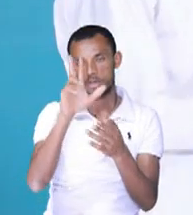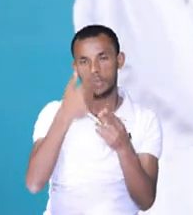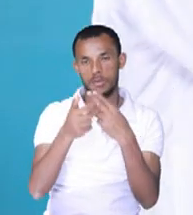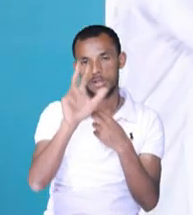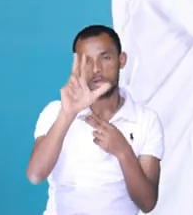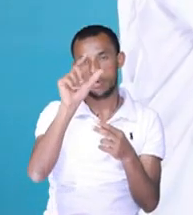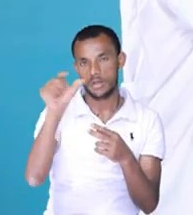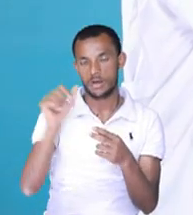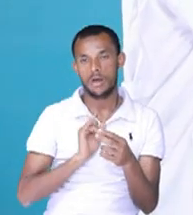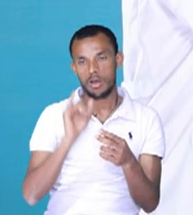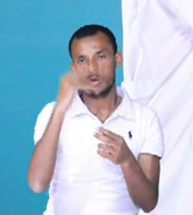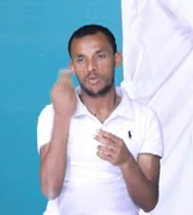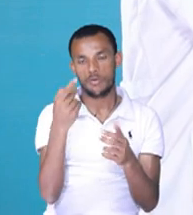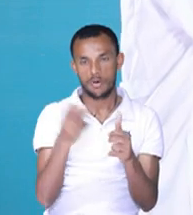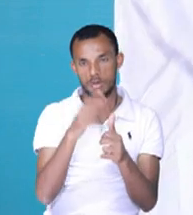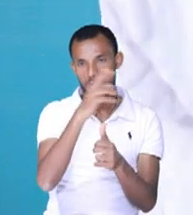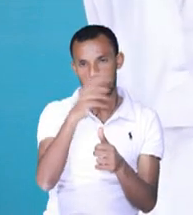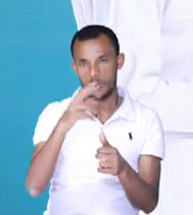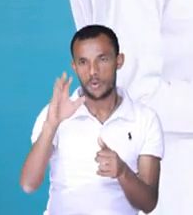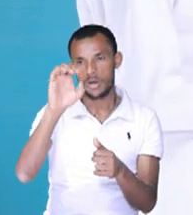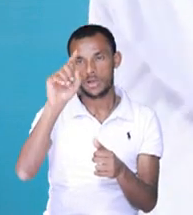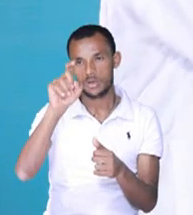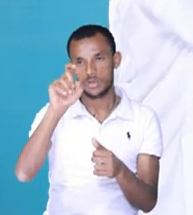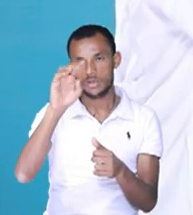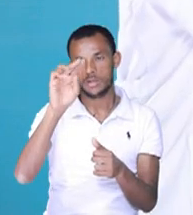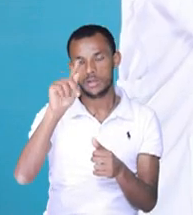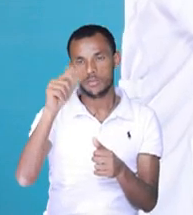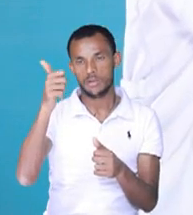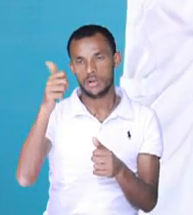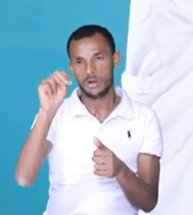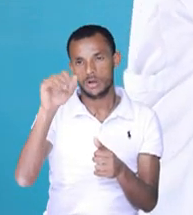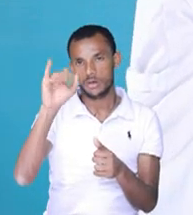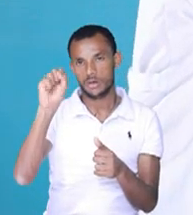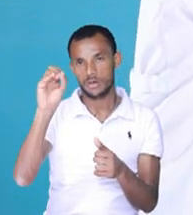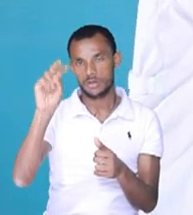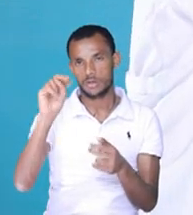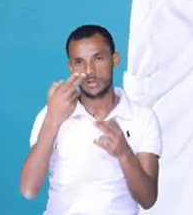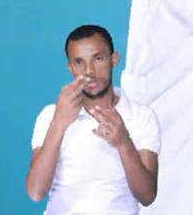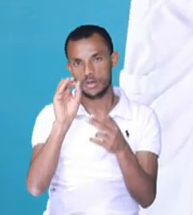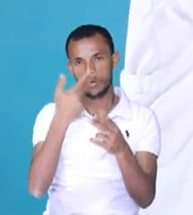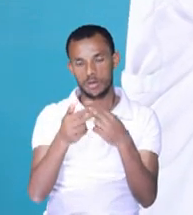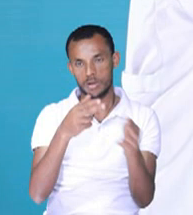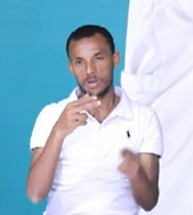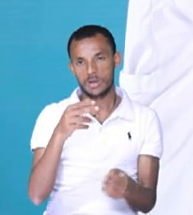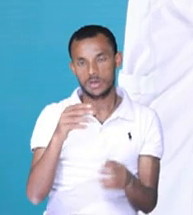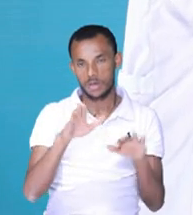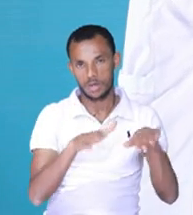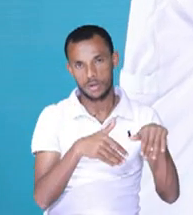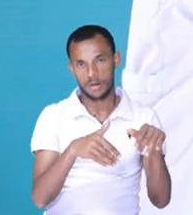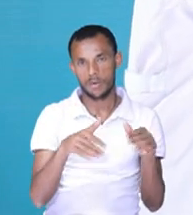matrix. I use first row as expansion. 0 multiplied by the